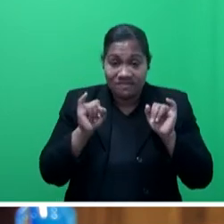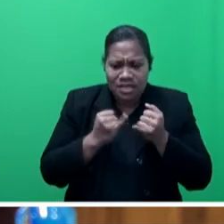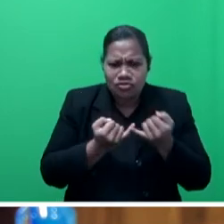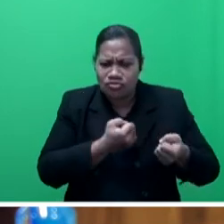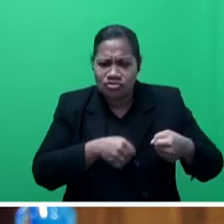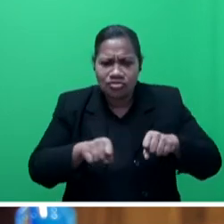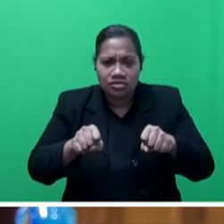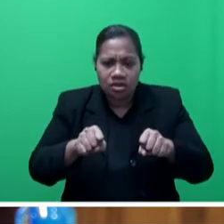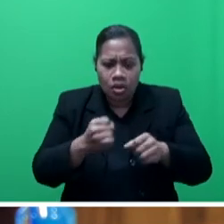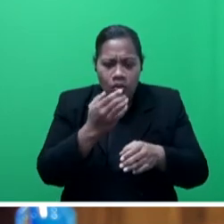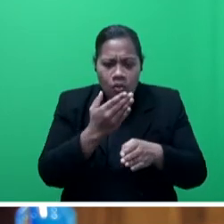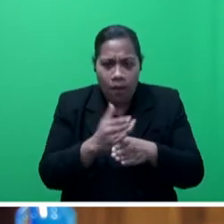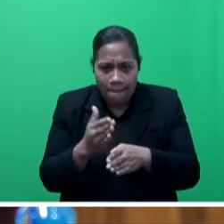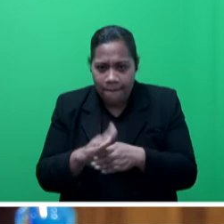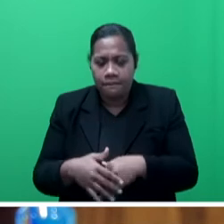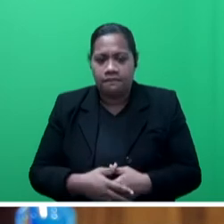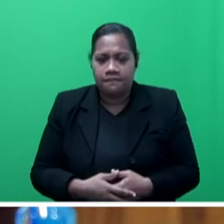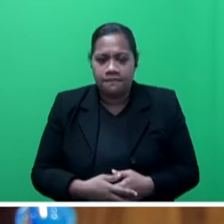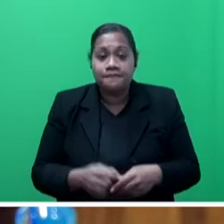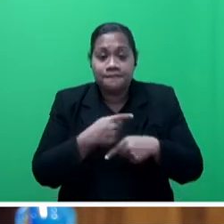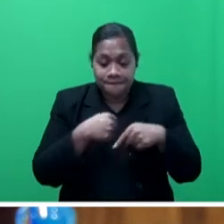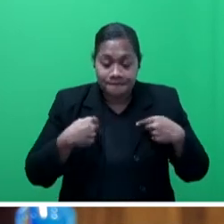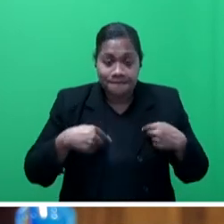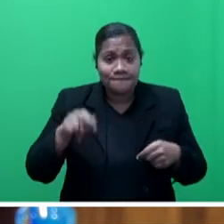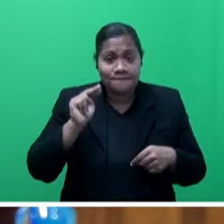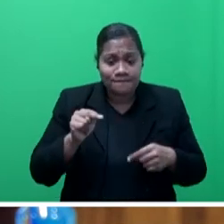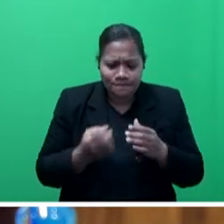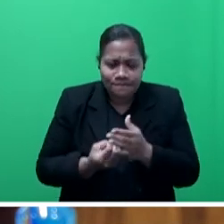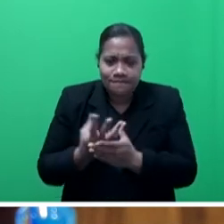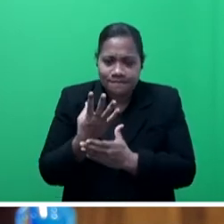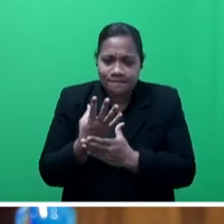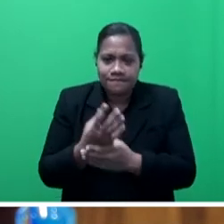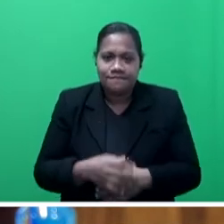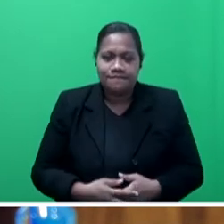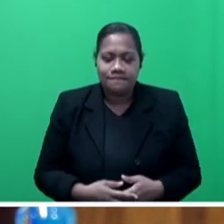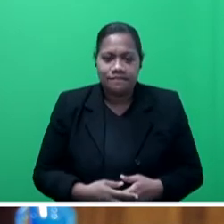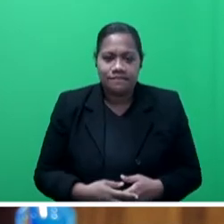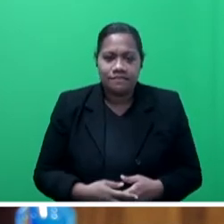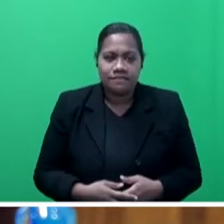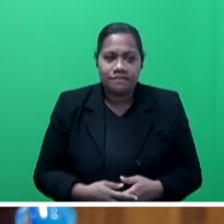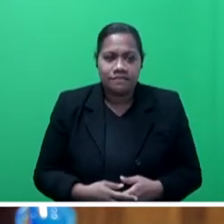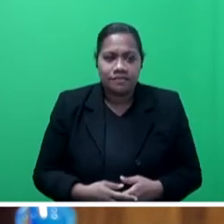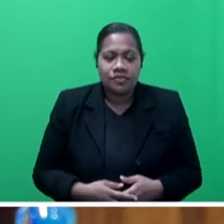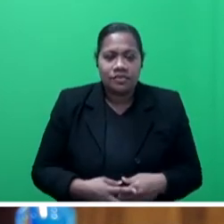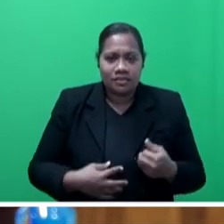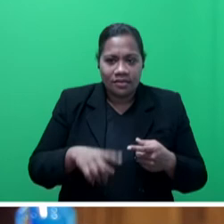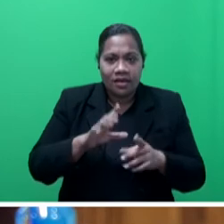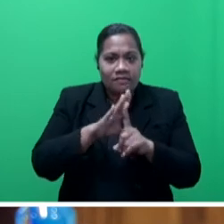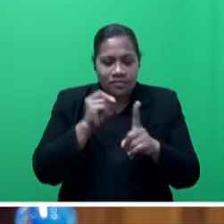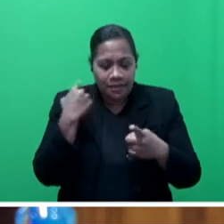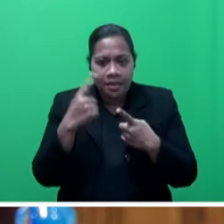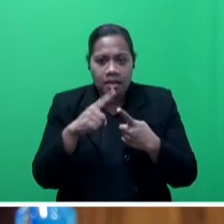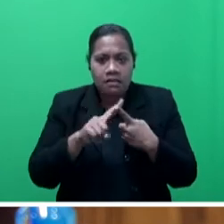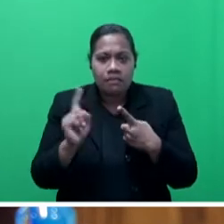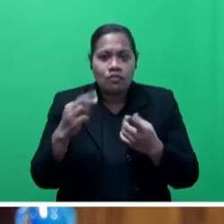strategic crops, staple food crop that we need to grow if we have a strategic advantage within. Rice, for example, Mr. Speaker said, we're